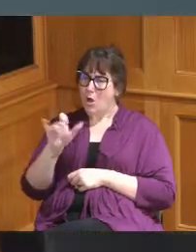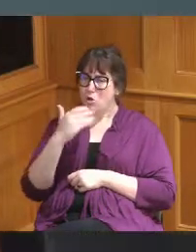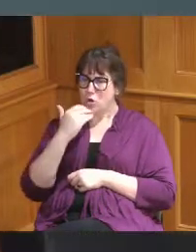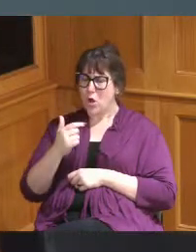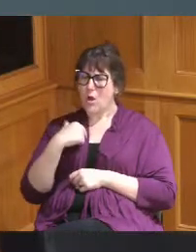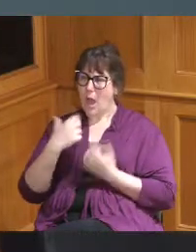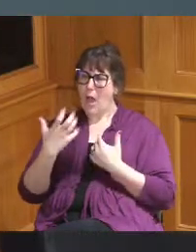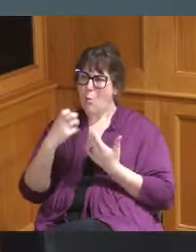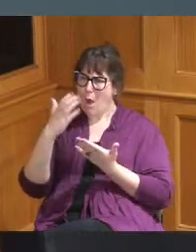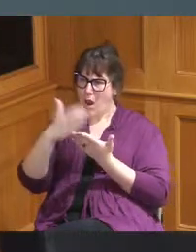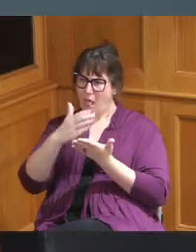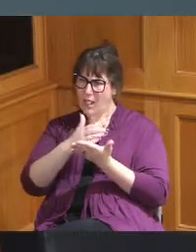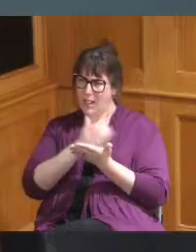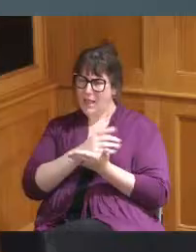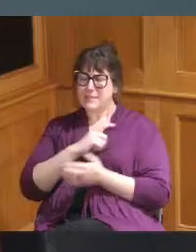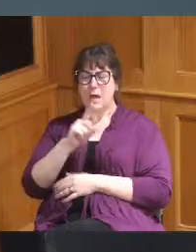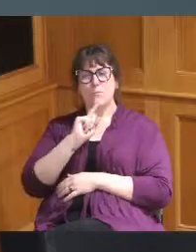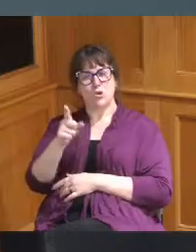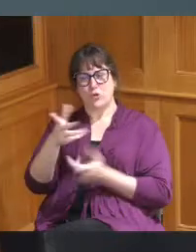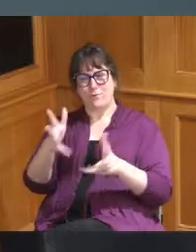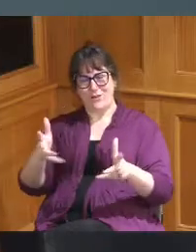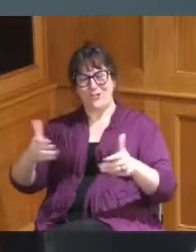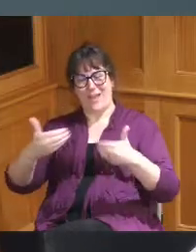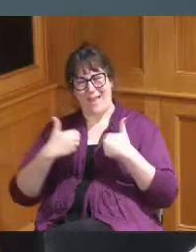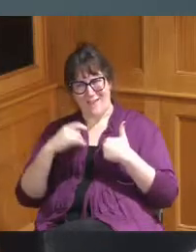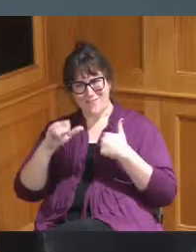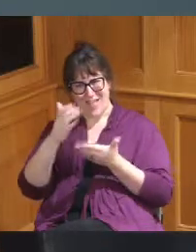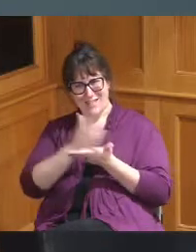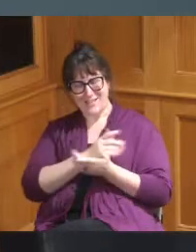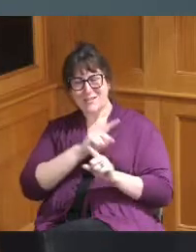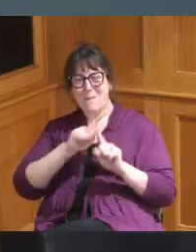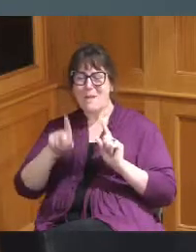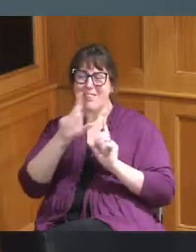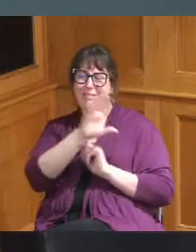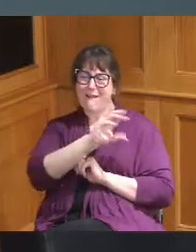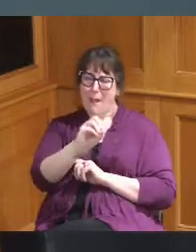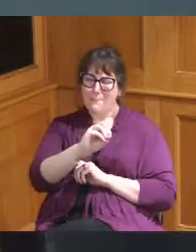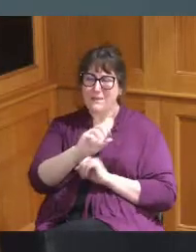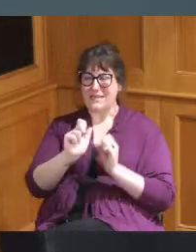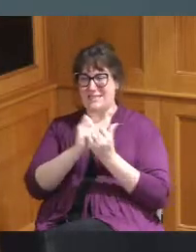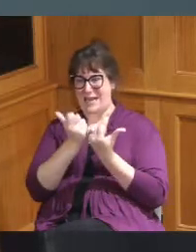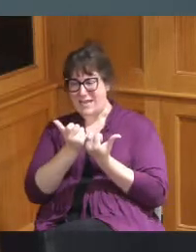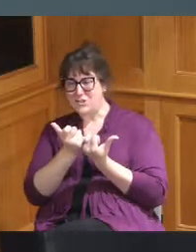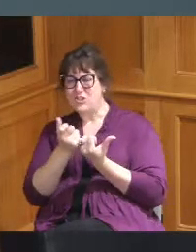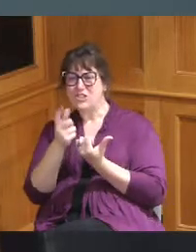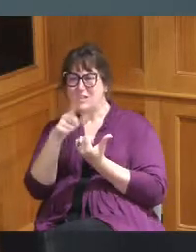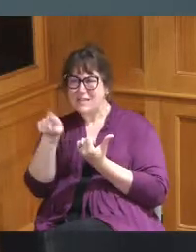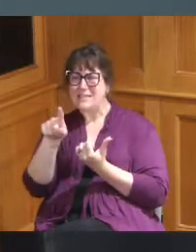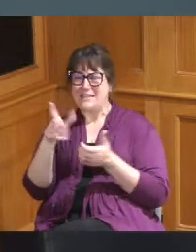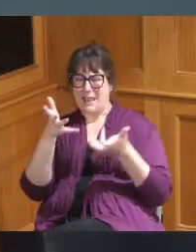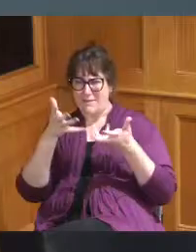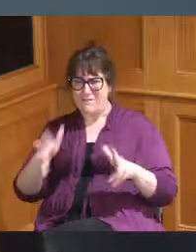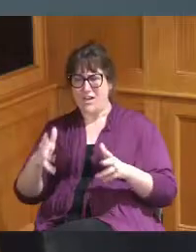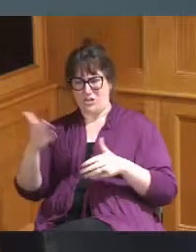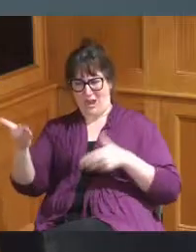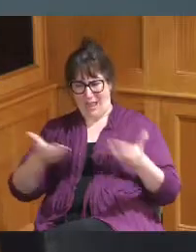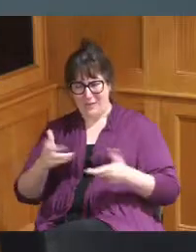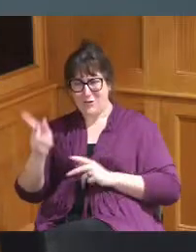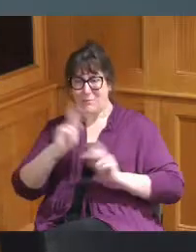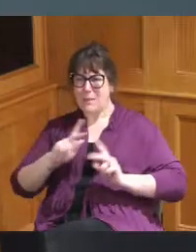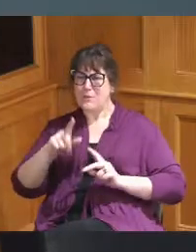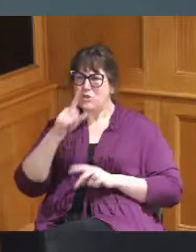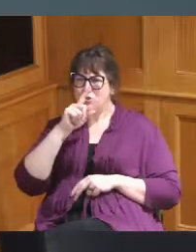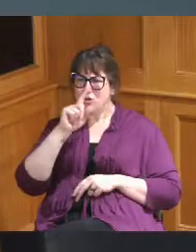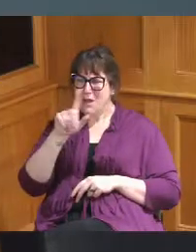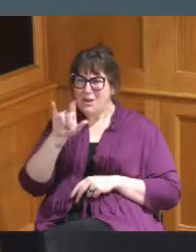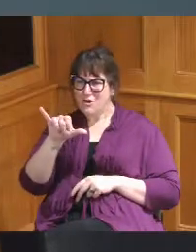get a list, and I'm sure you have it, of the companies, agencies that have hired some of these young people. So if you have a list of that,